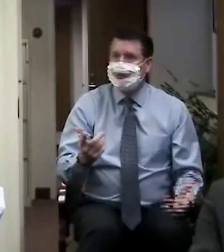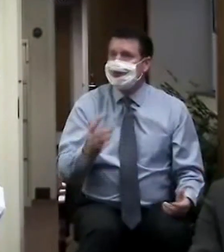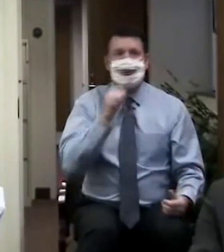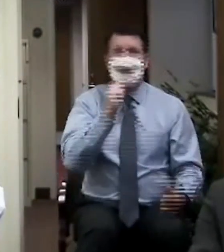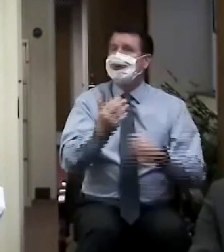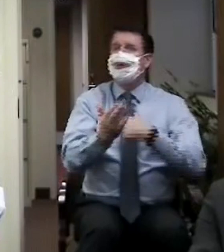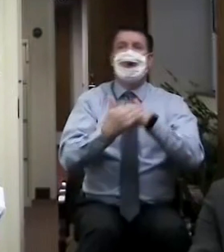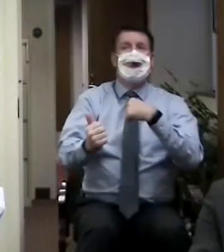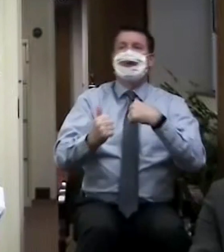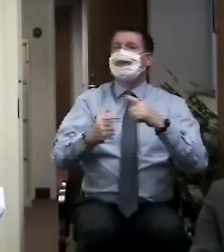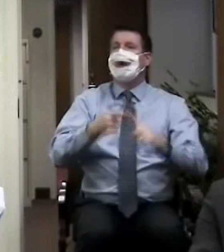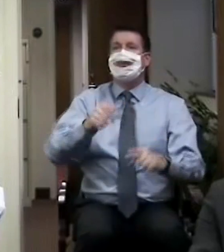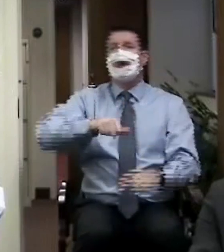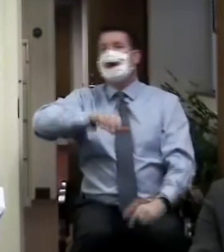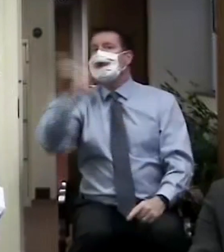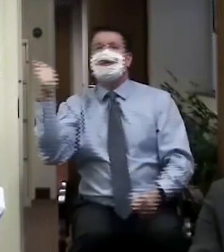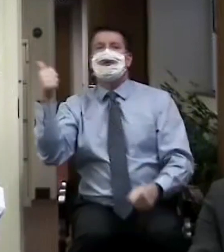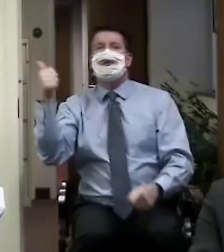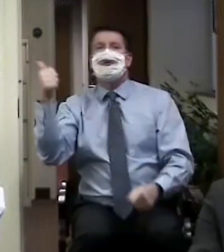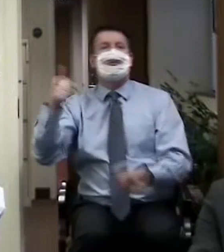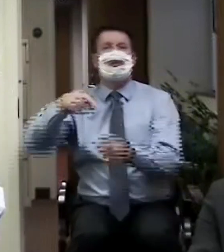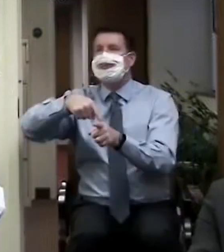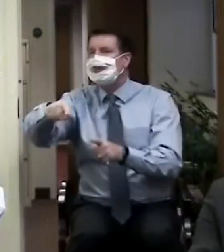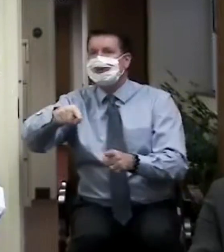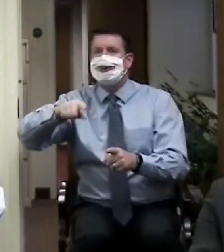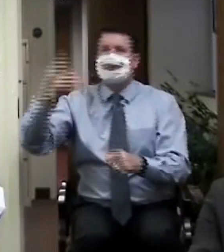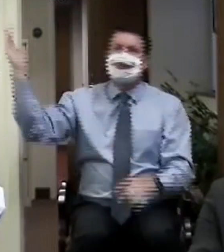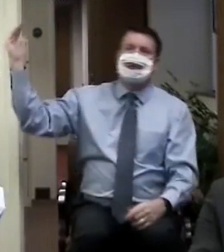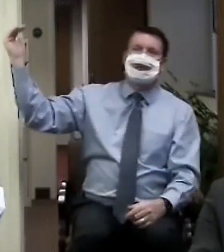to help, or was it not a lot?